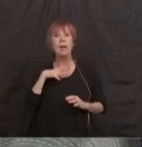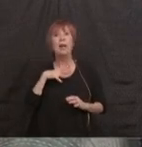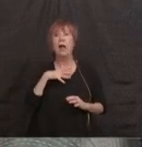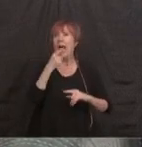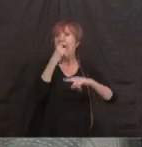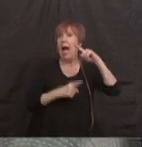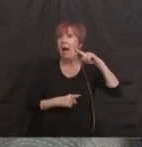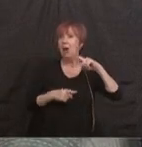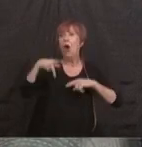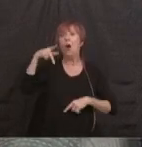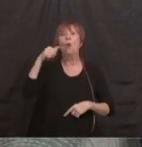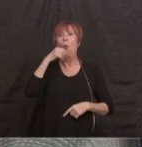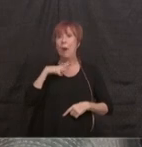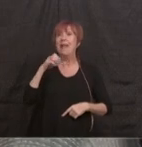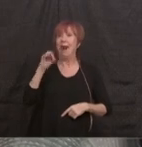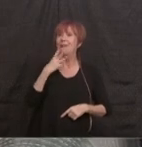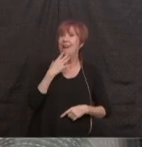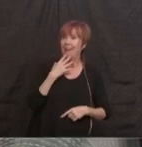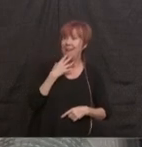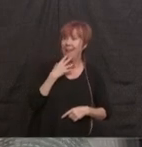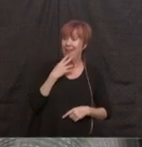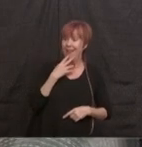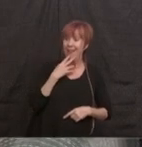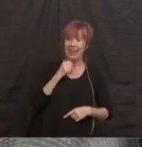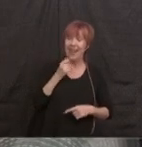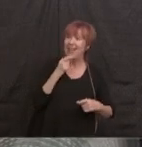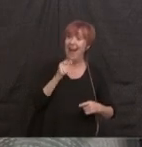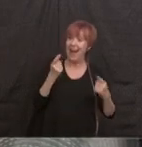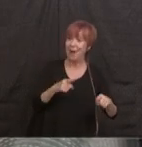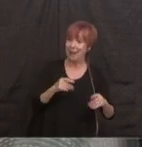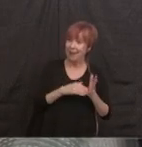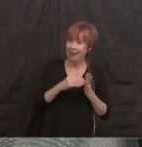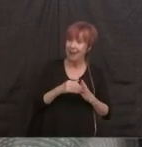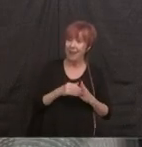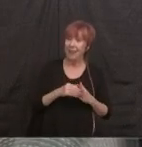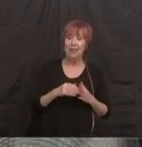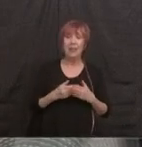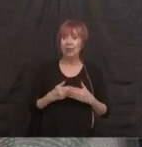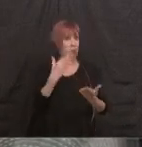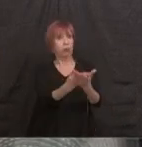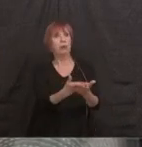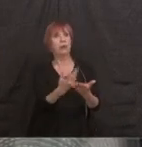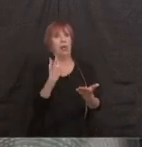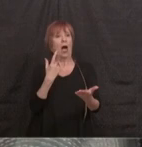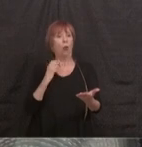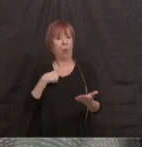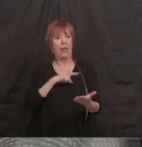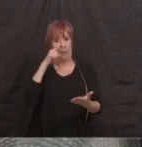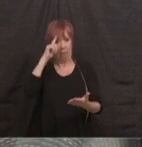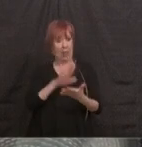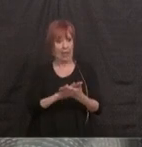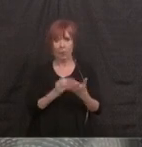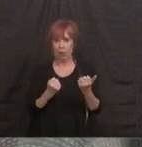color. And when does that ever happen? That's incredible. It just doesn't. And it's really a testament to what we believe as a company, which